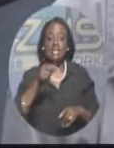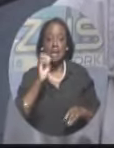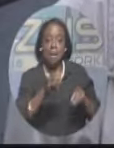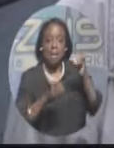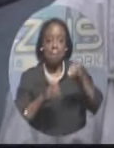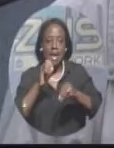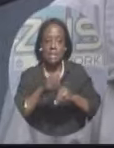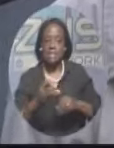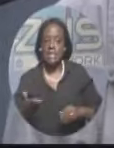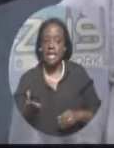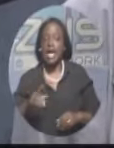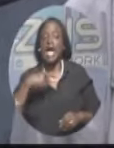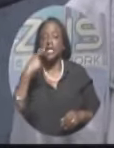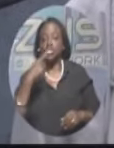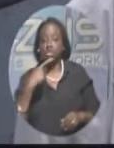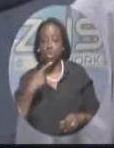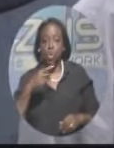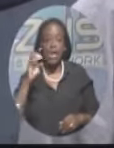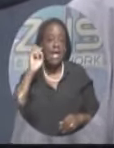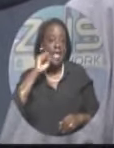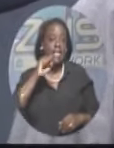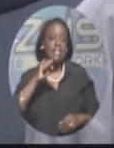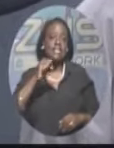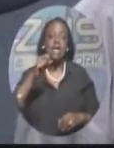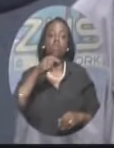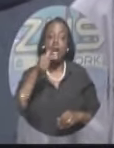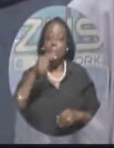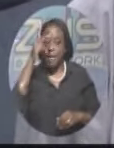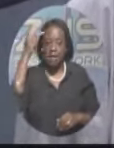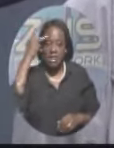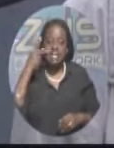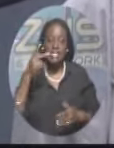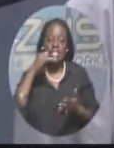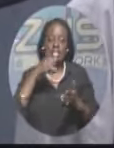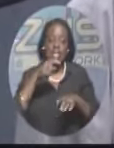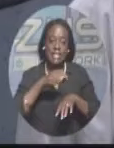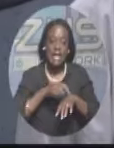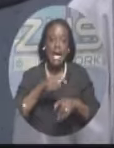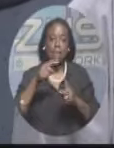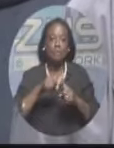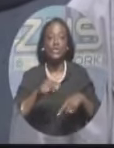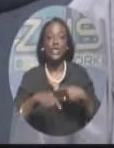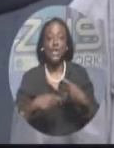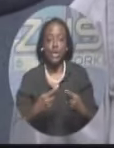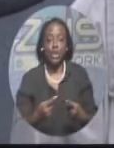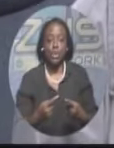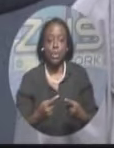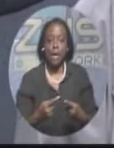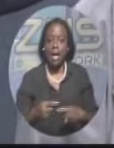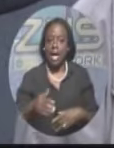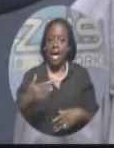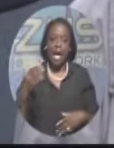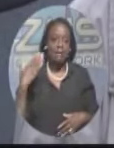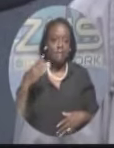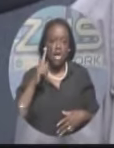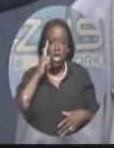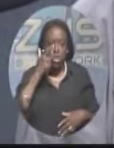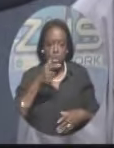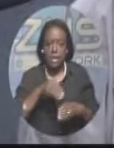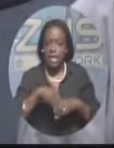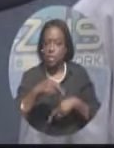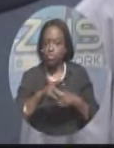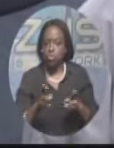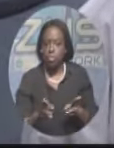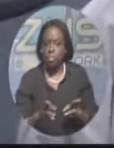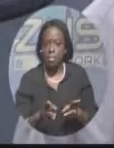I had a little struggle to move, but after I look in his room and I see him packing up, I said, well,